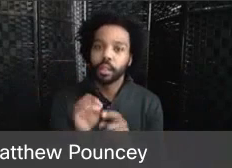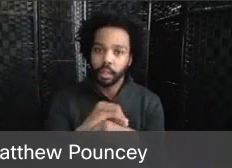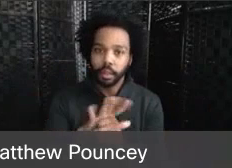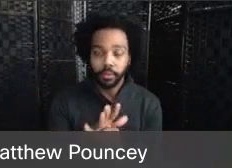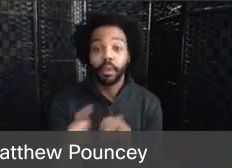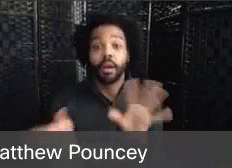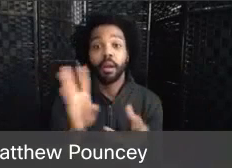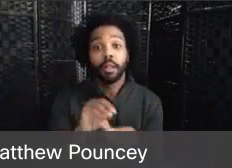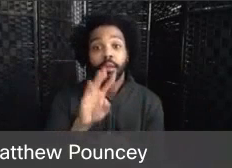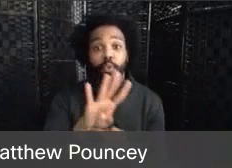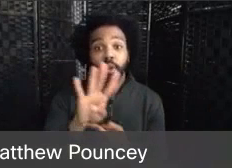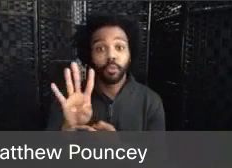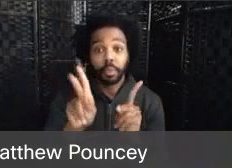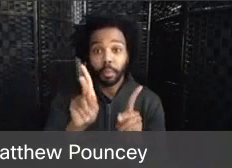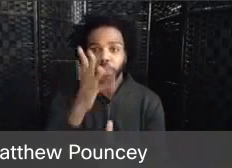who have died,